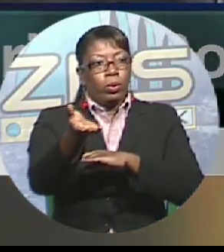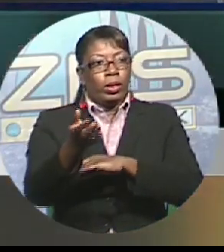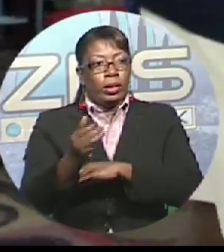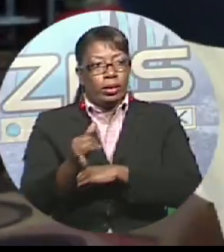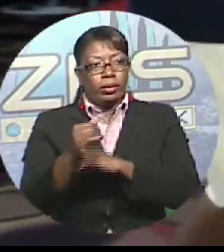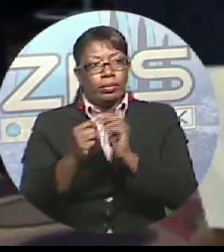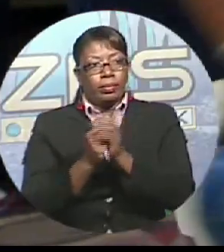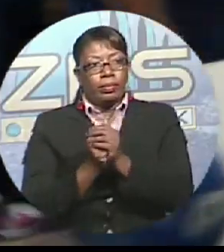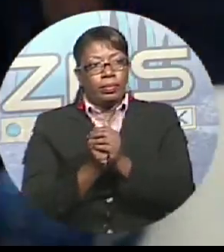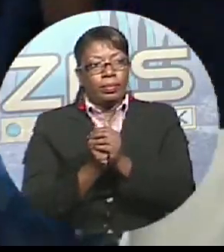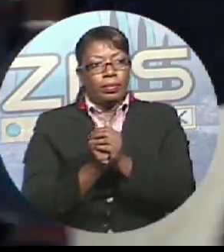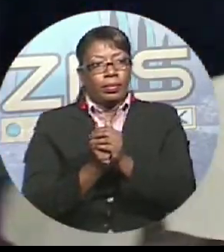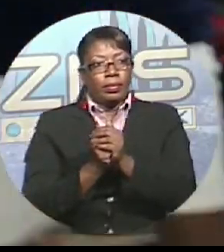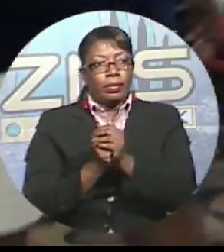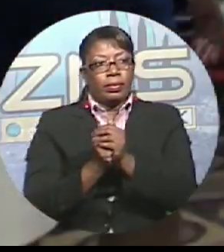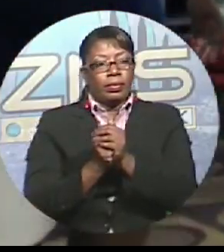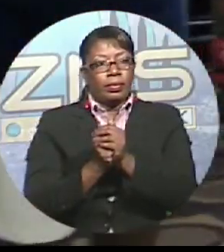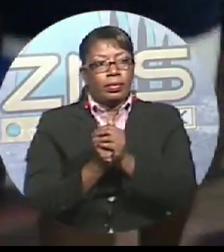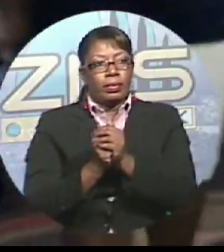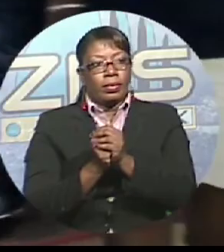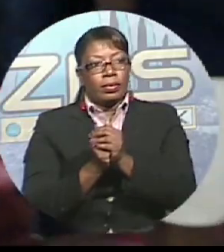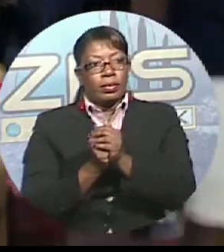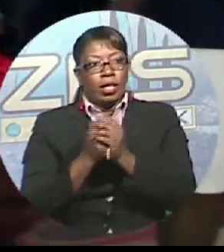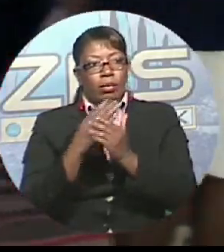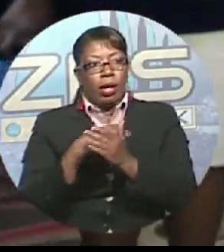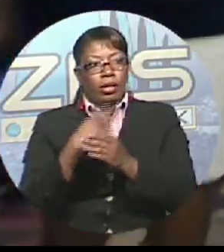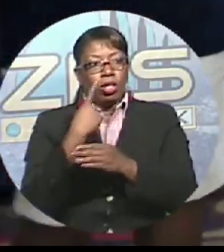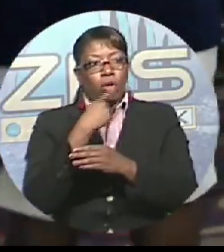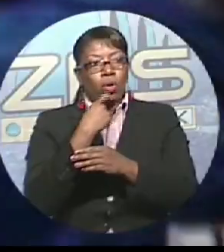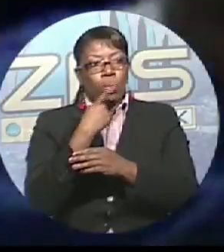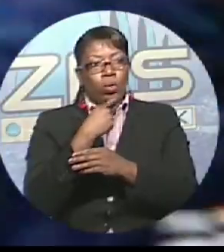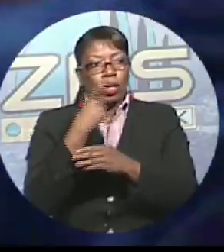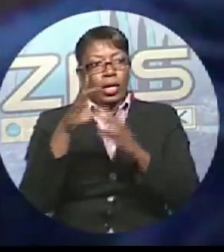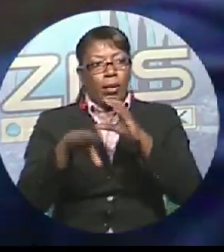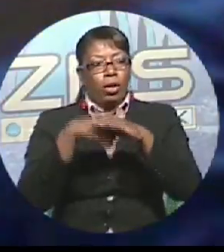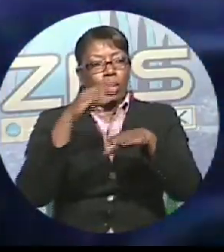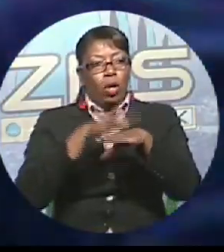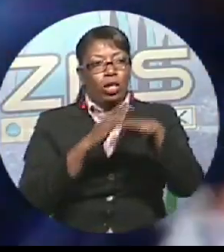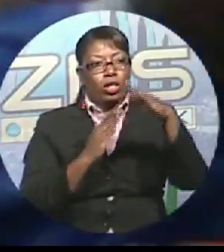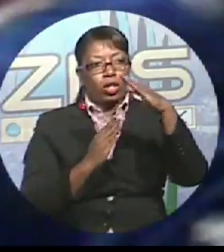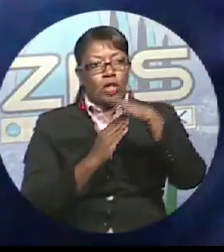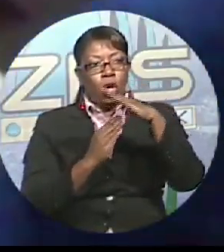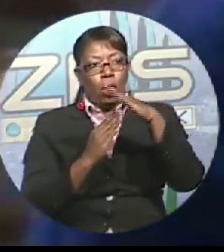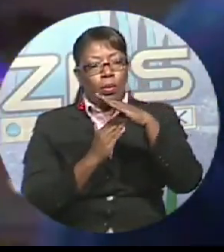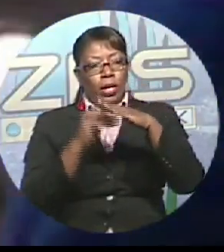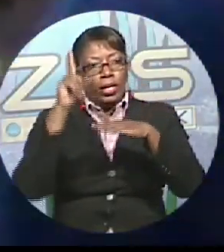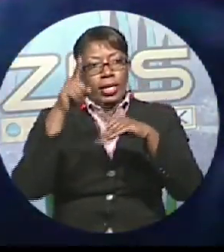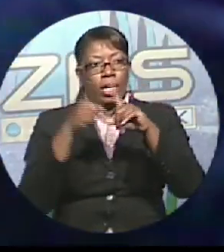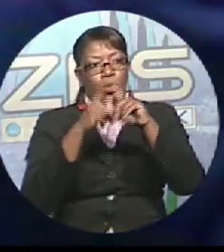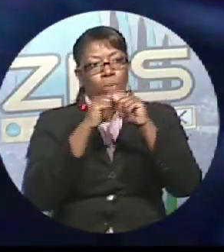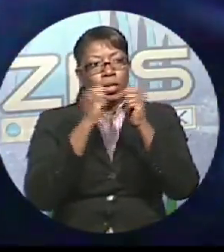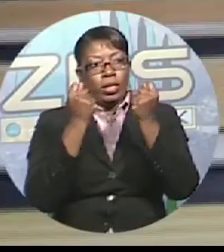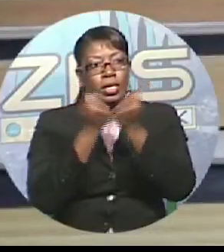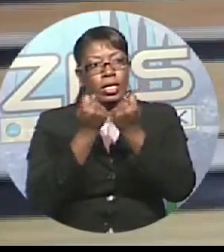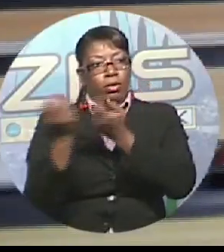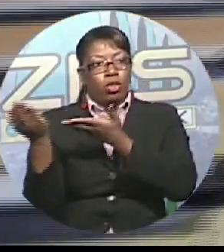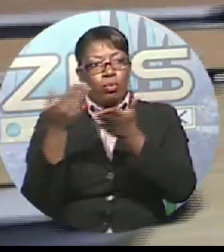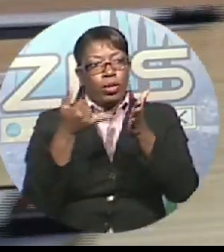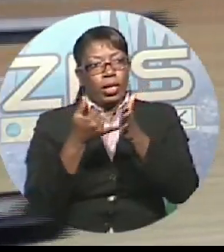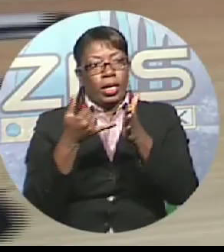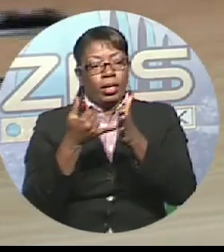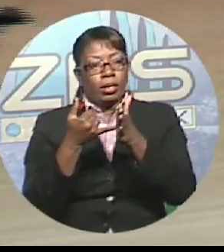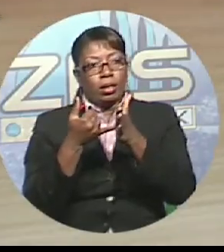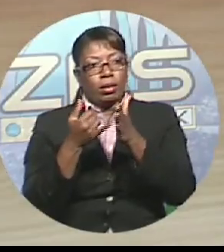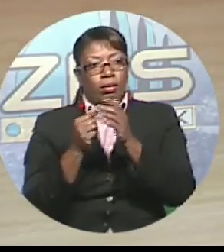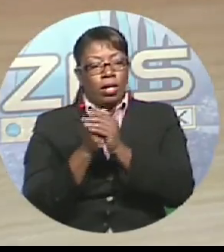talking, side bets, and bragging about who's going to come out on top, it was down to the teams to bring it.